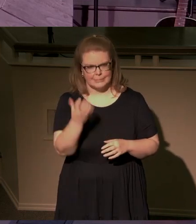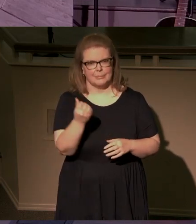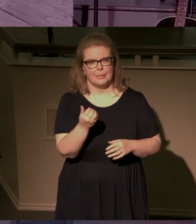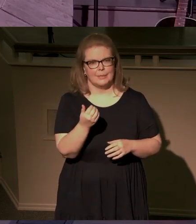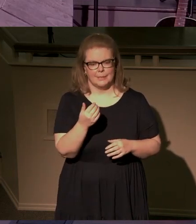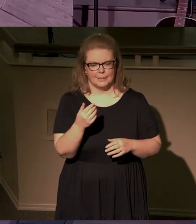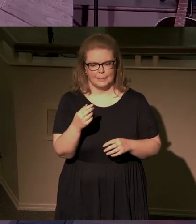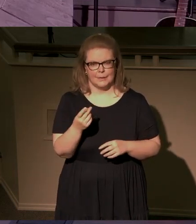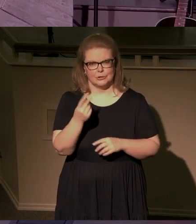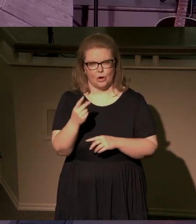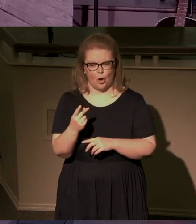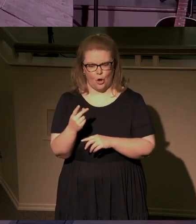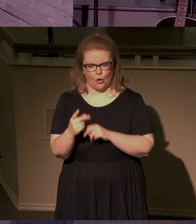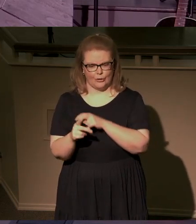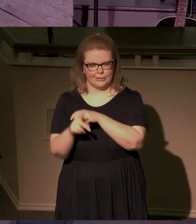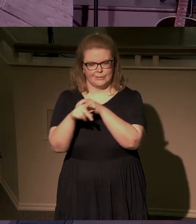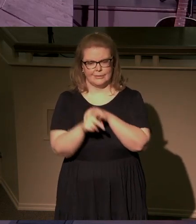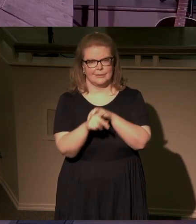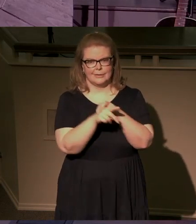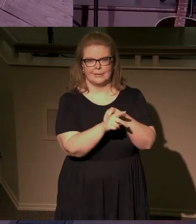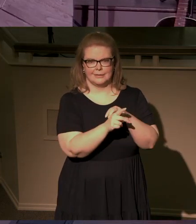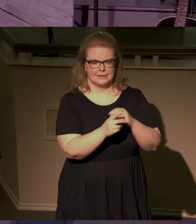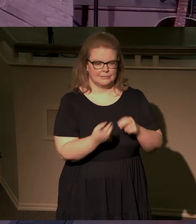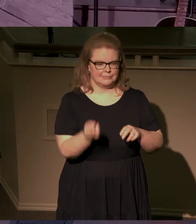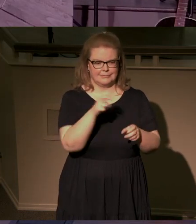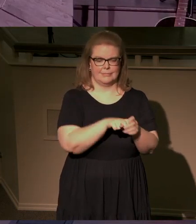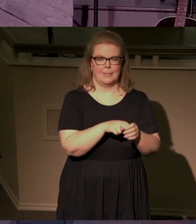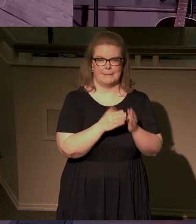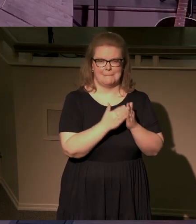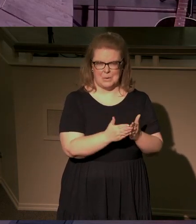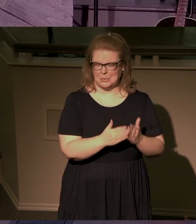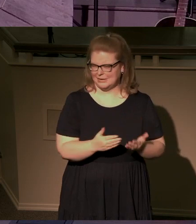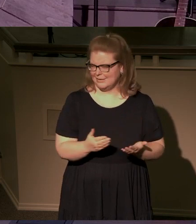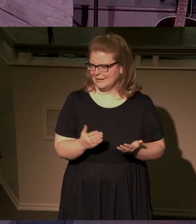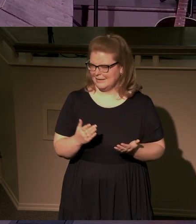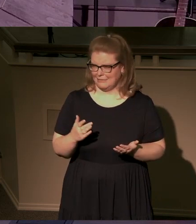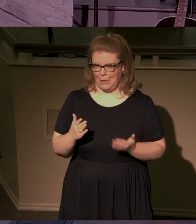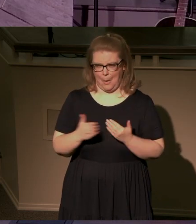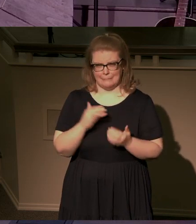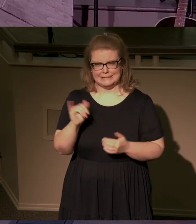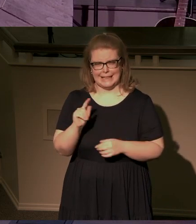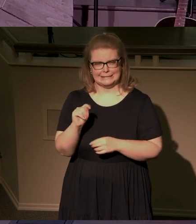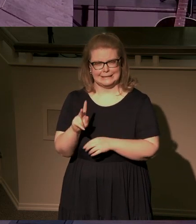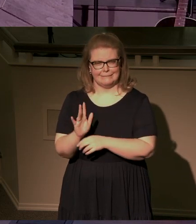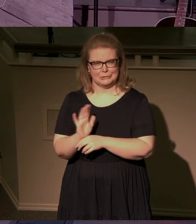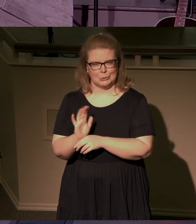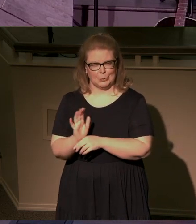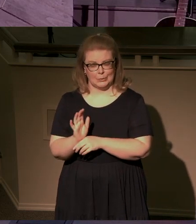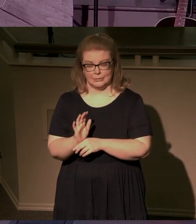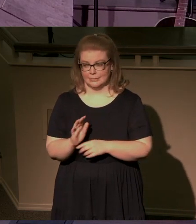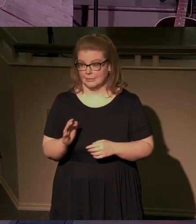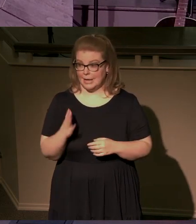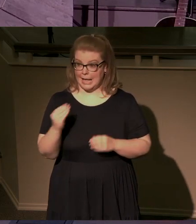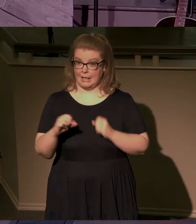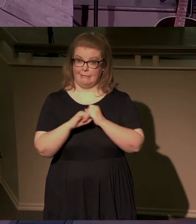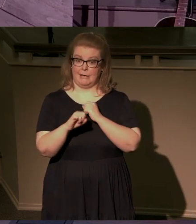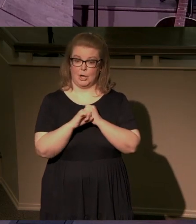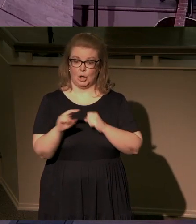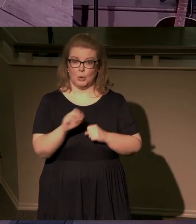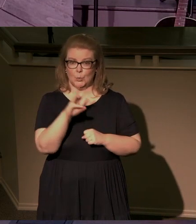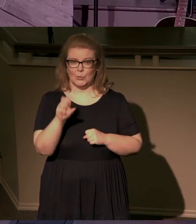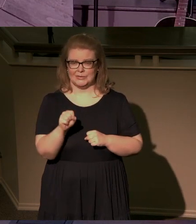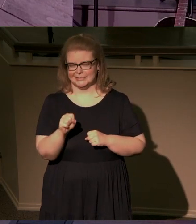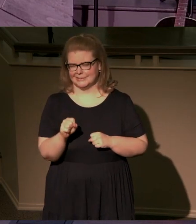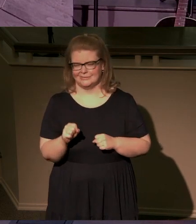boat. That was a Flipper episode. Did y'all know that? It was passed off as news. It was a